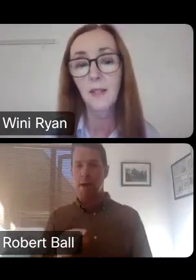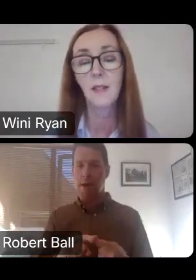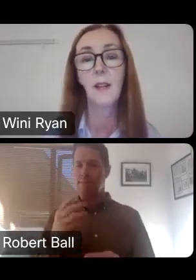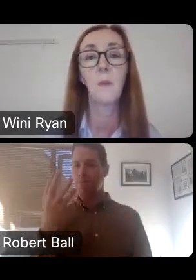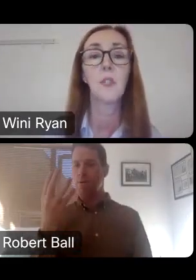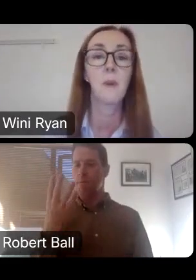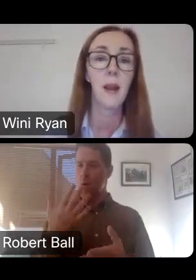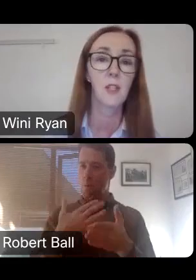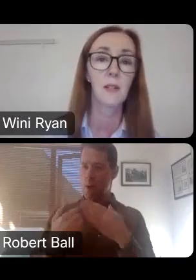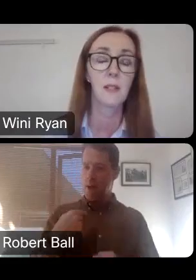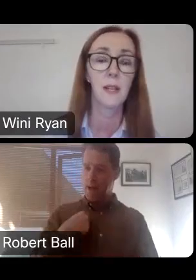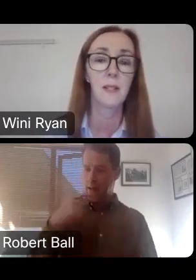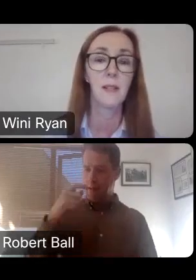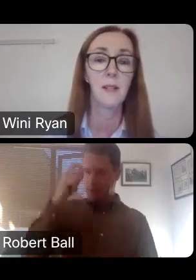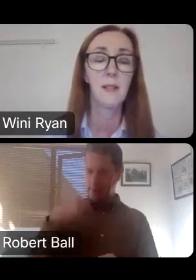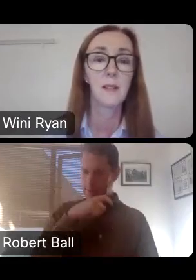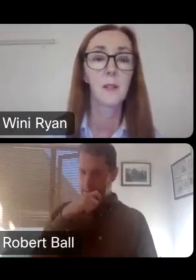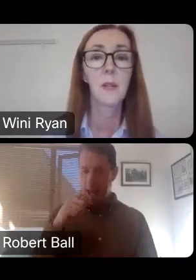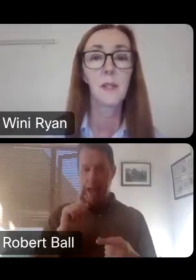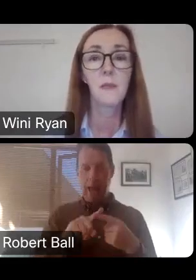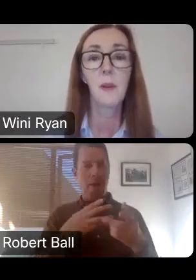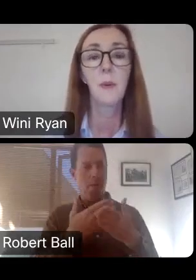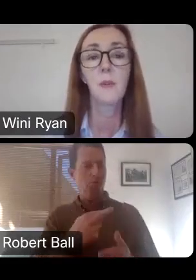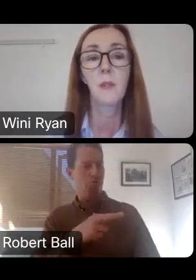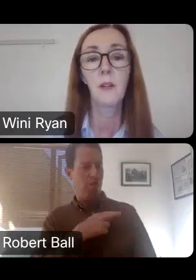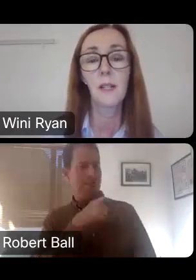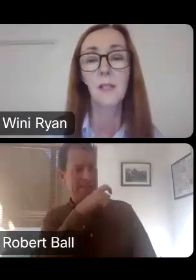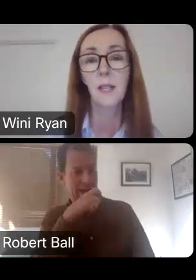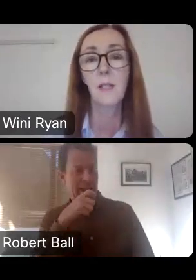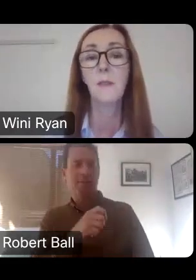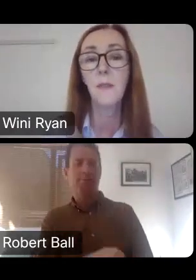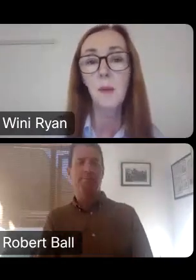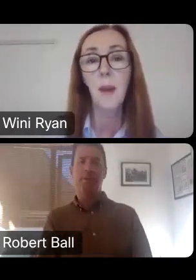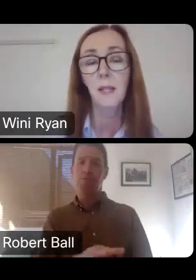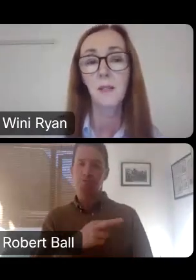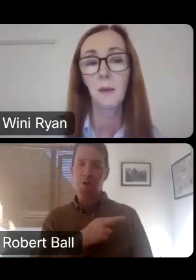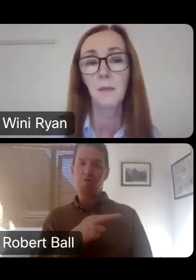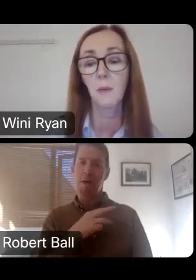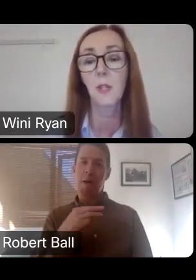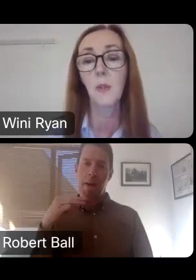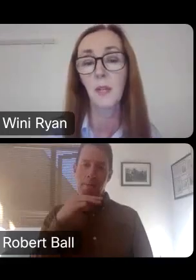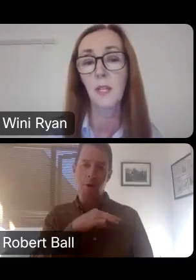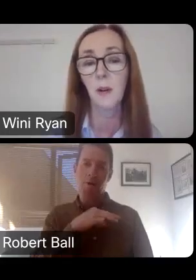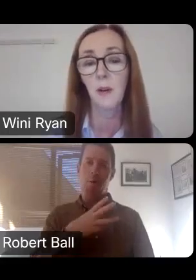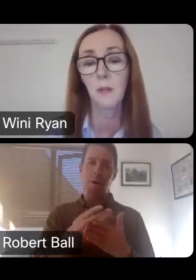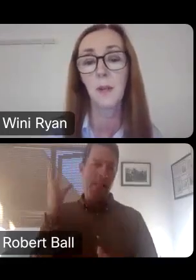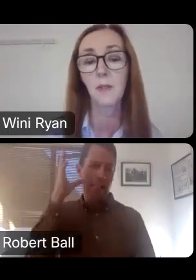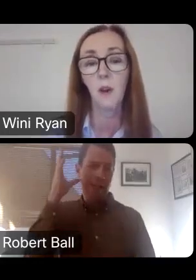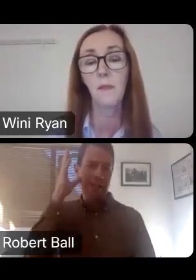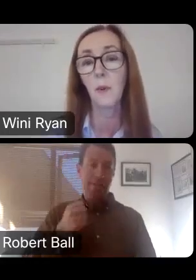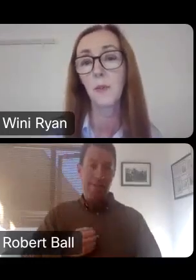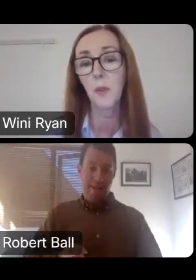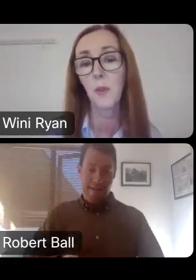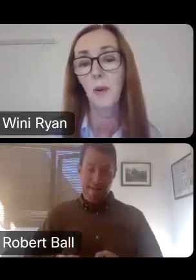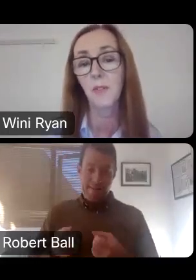said and what you actually said. So it is very important when you're listening to feed back to somebody what you think you heard, because